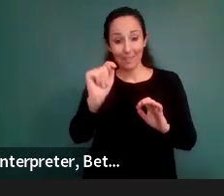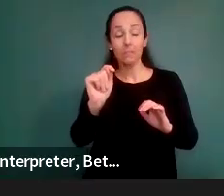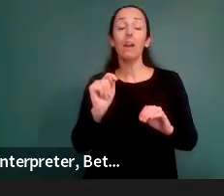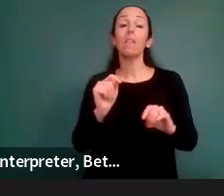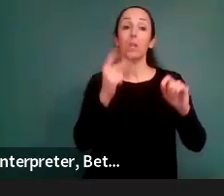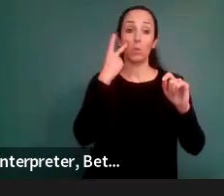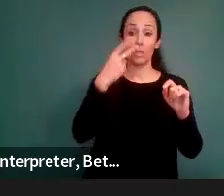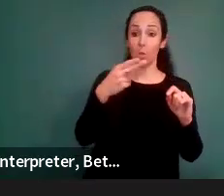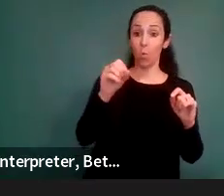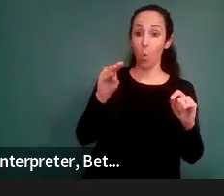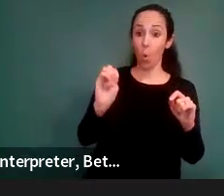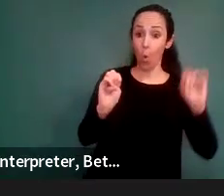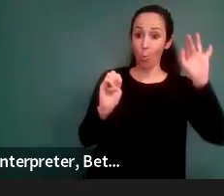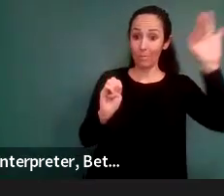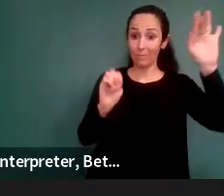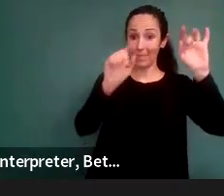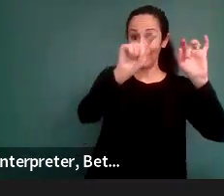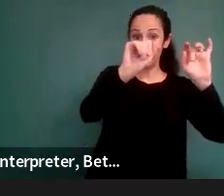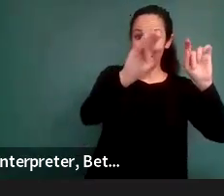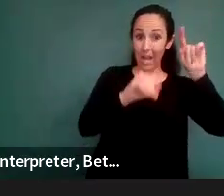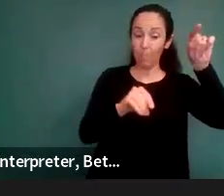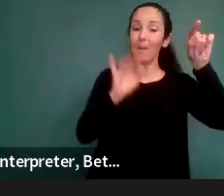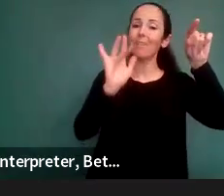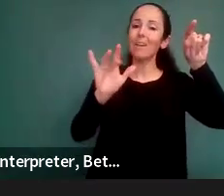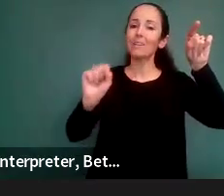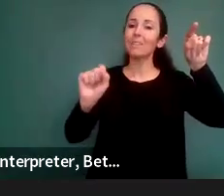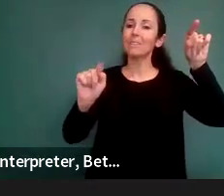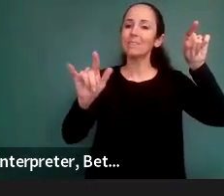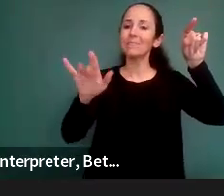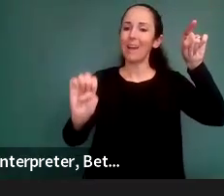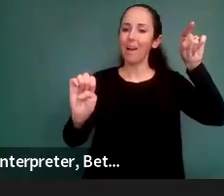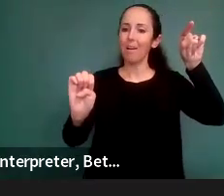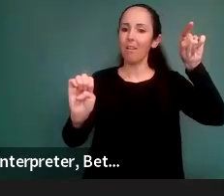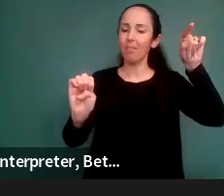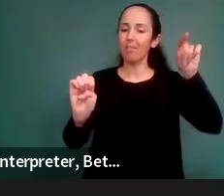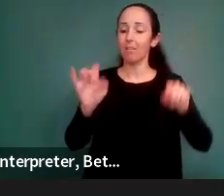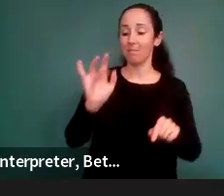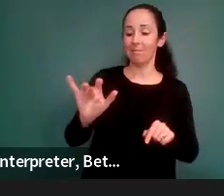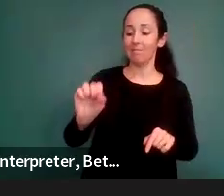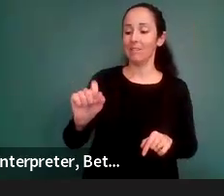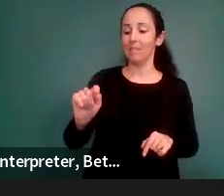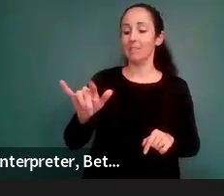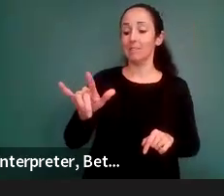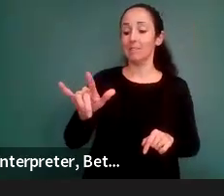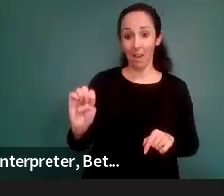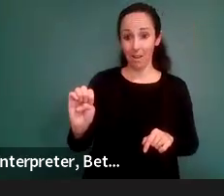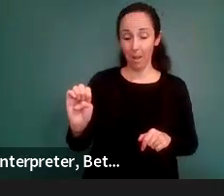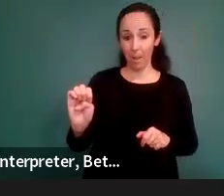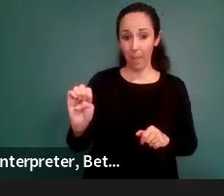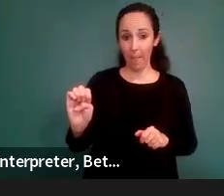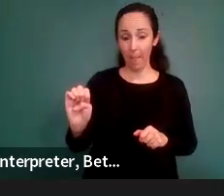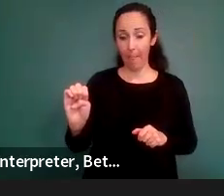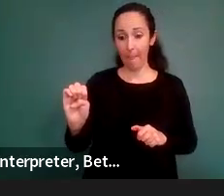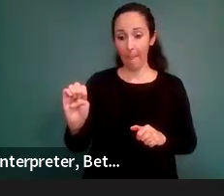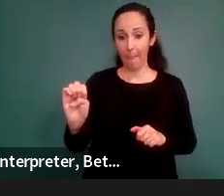a Style button in the font grouping. So you should hit that Style button, and there'll be a bunch